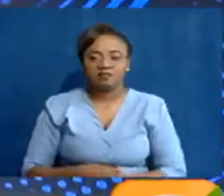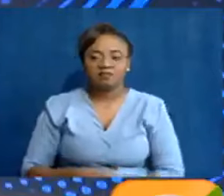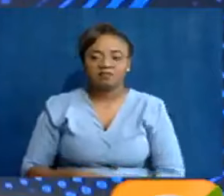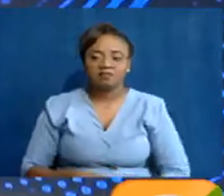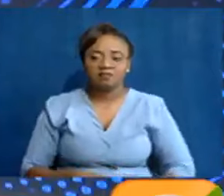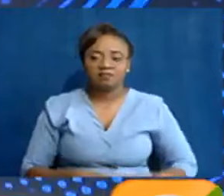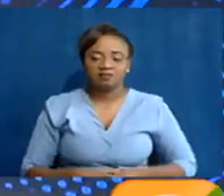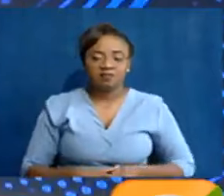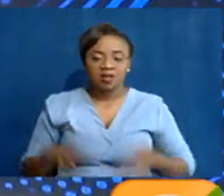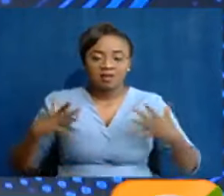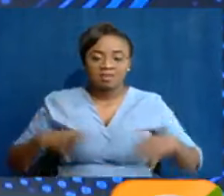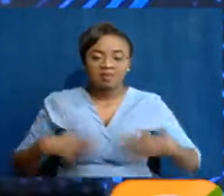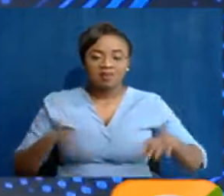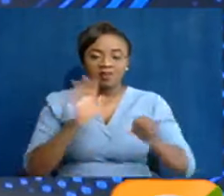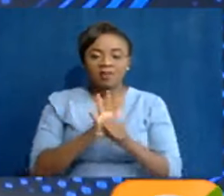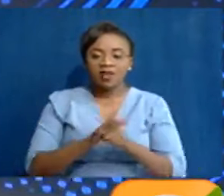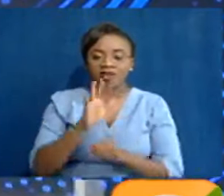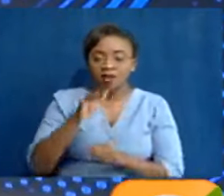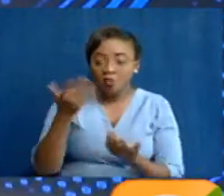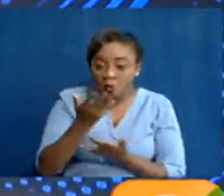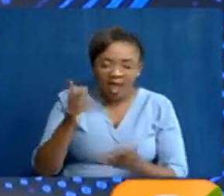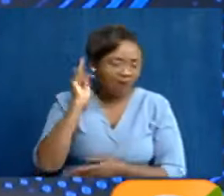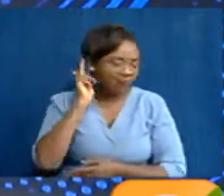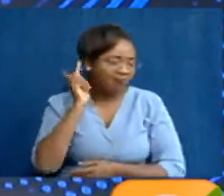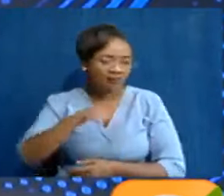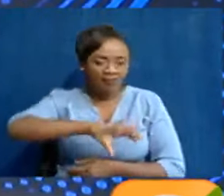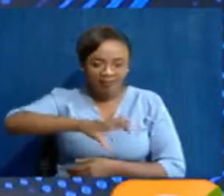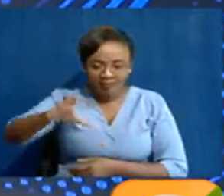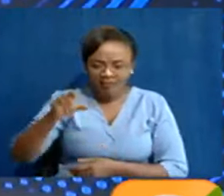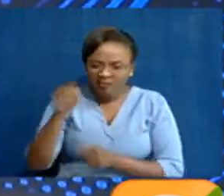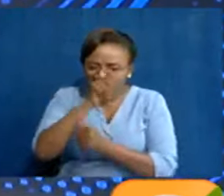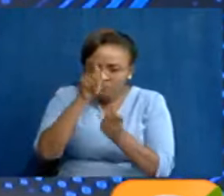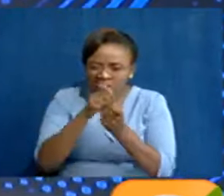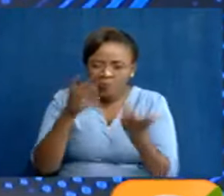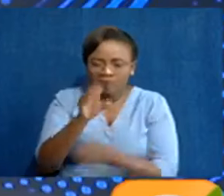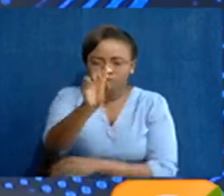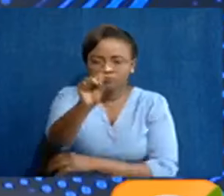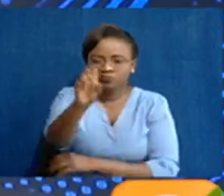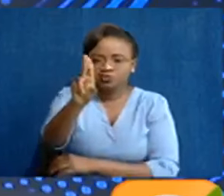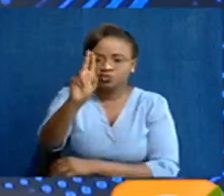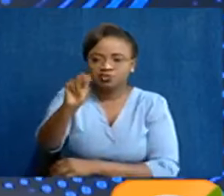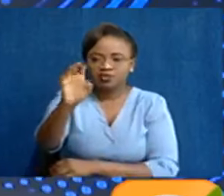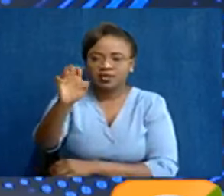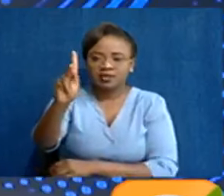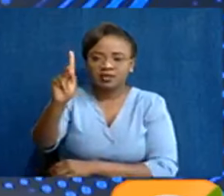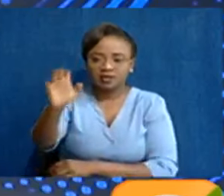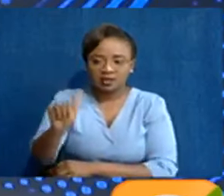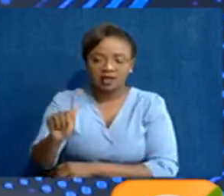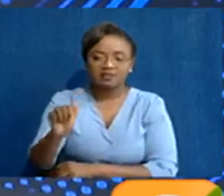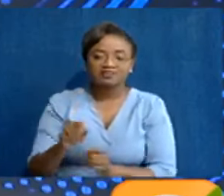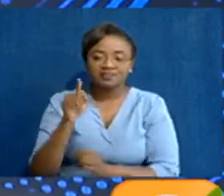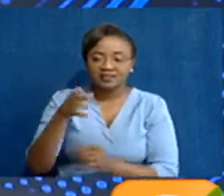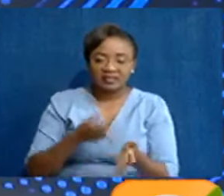In other news, hundreds of residents from Suneka Town in Kisii were accorded a rare treatment by multinational